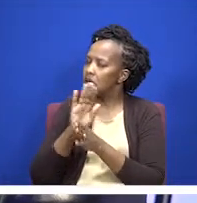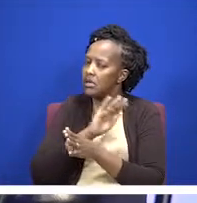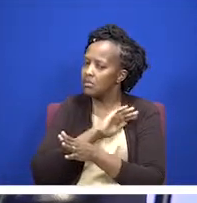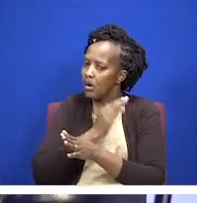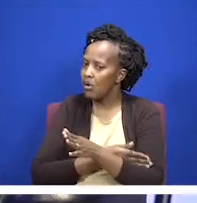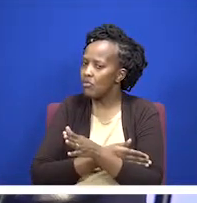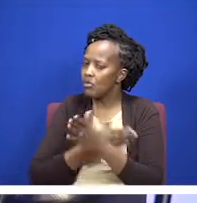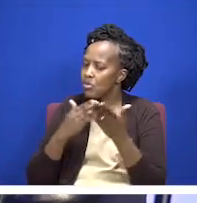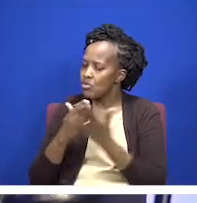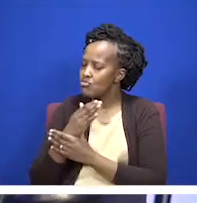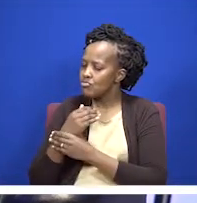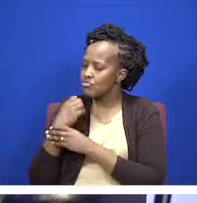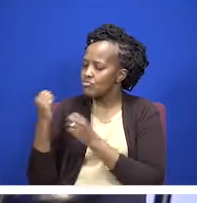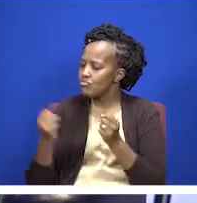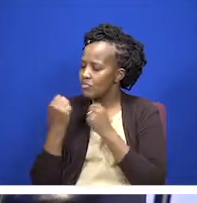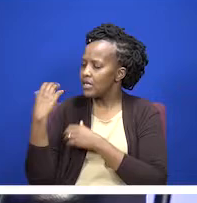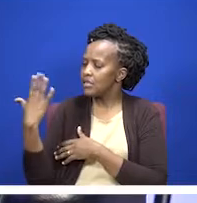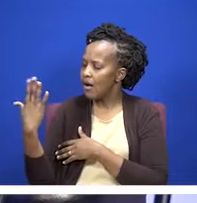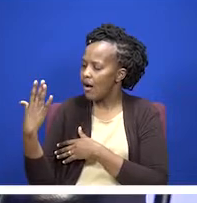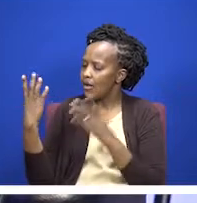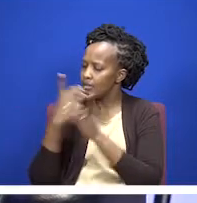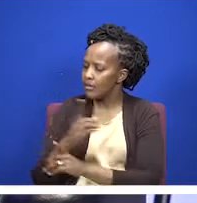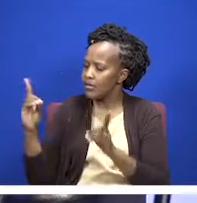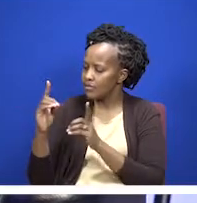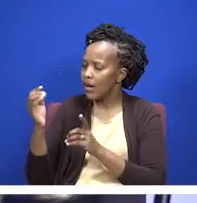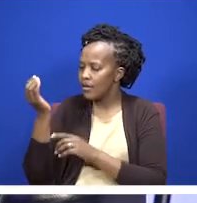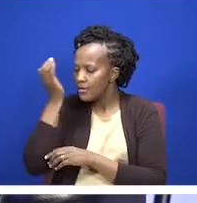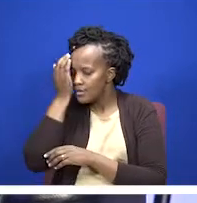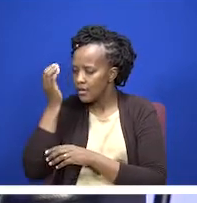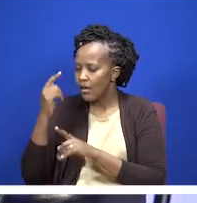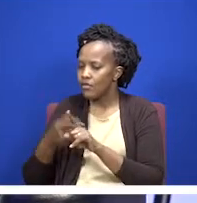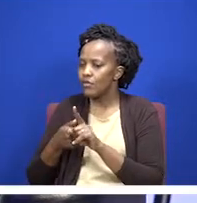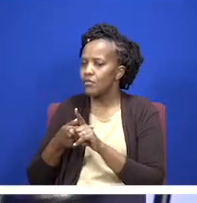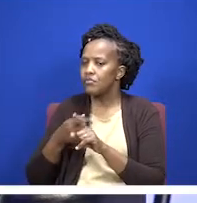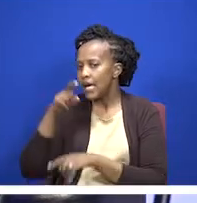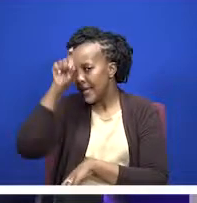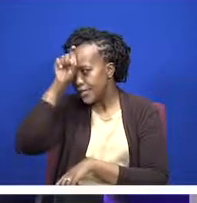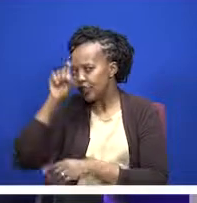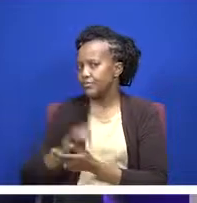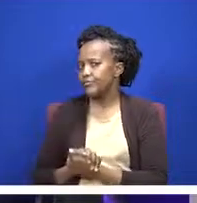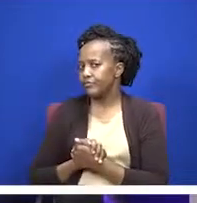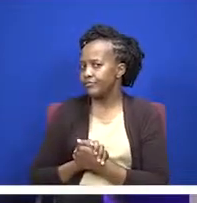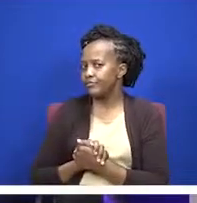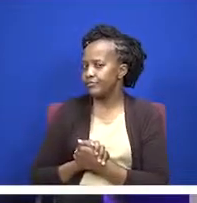mighty hand, he delivered the people of Israel out of Egypt. Thank you. From the